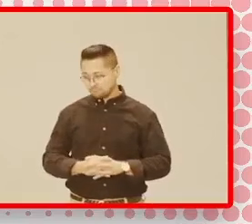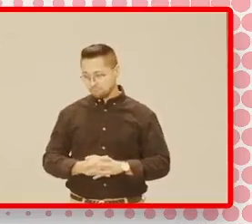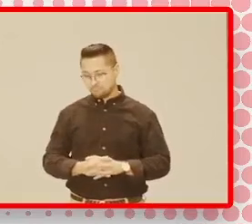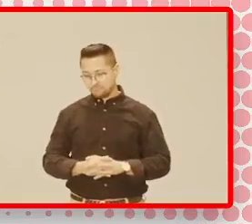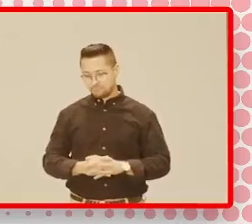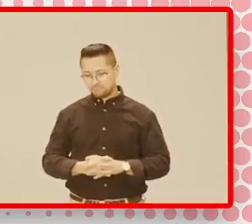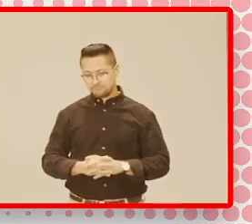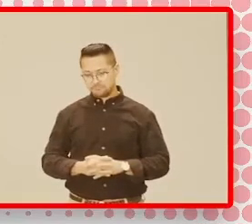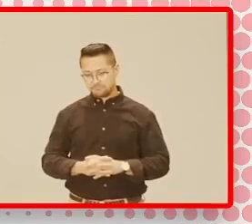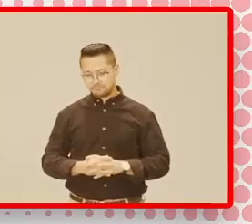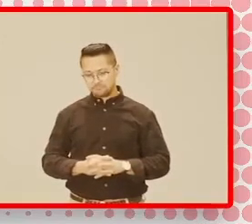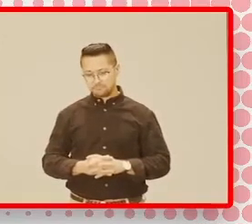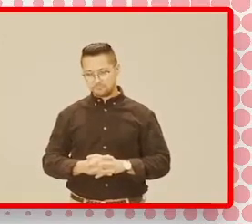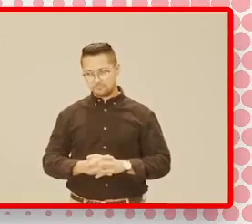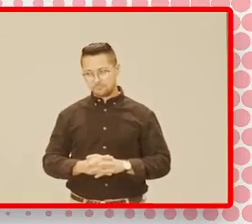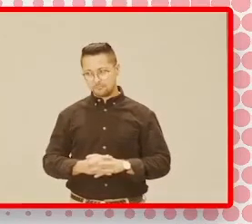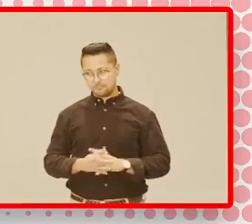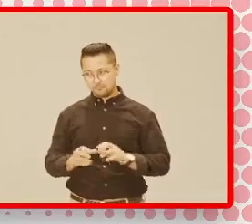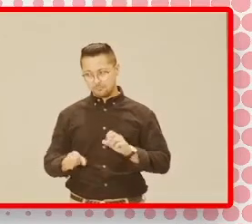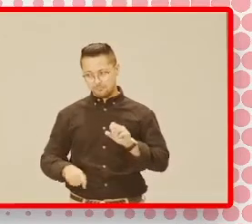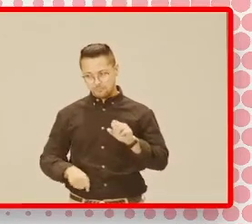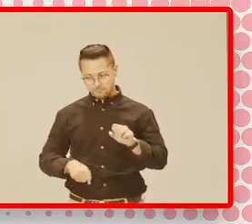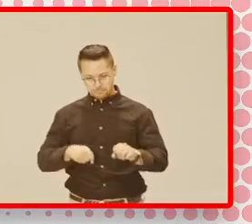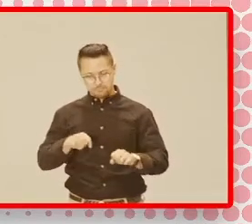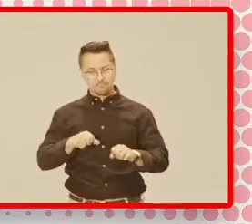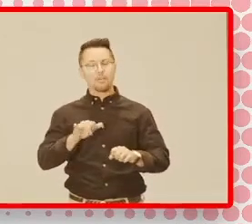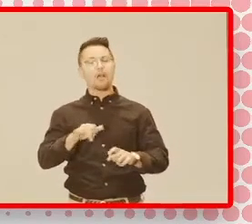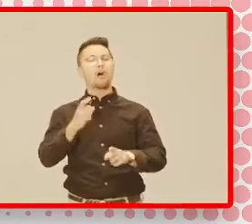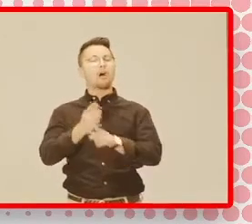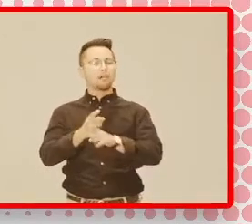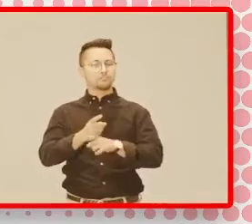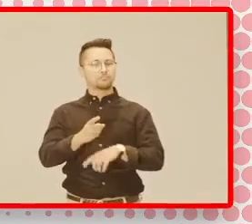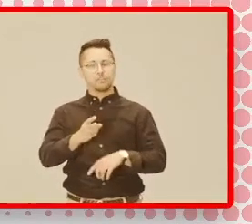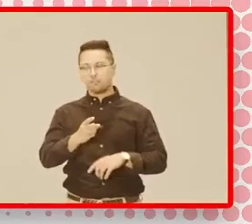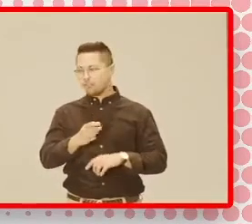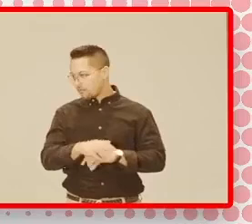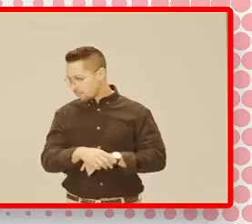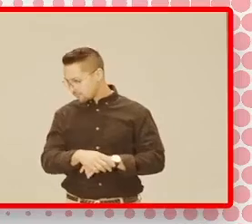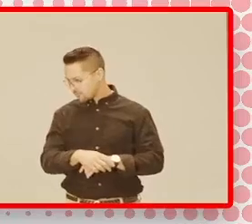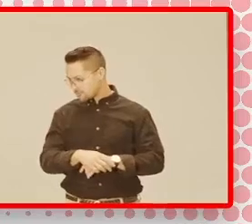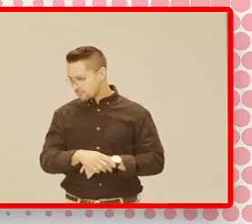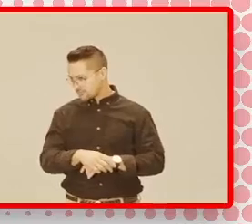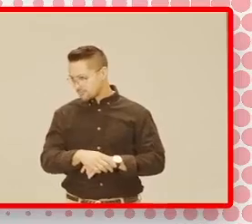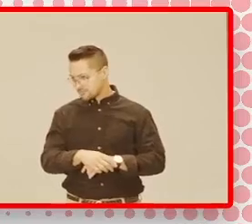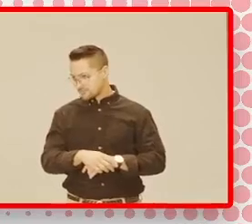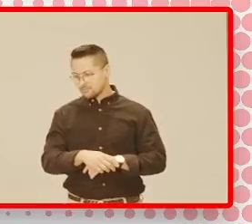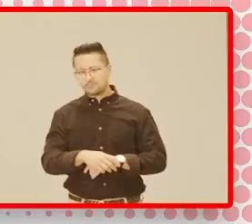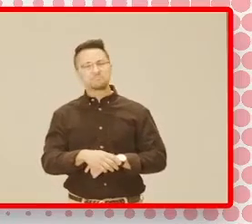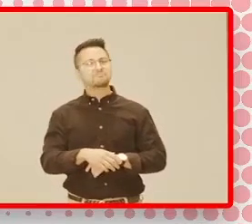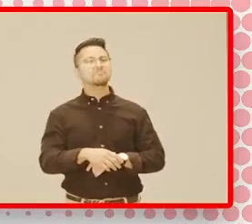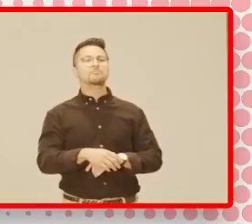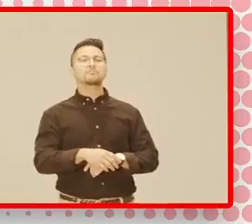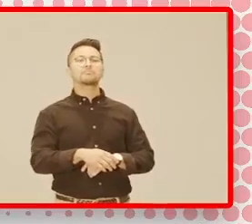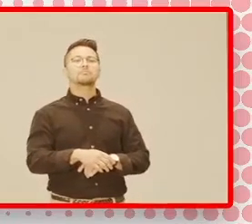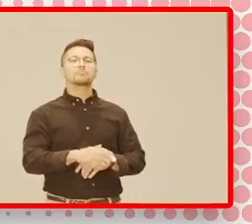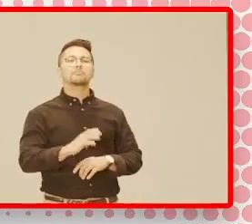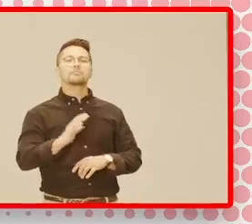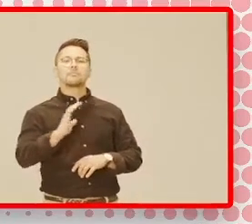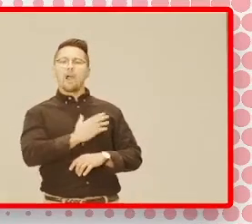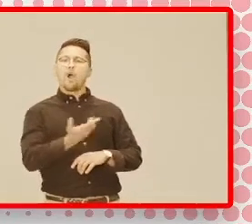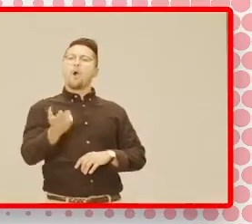That's right. We scheduled our own on the same date, May